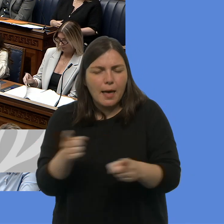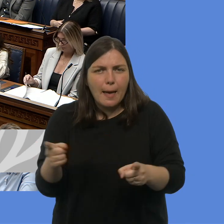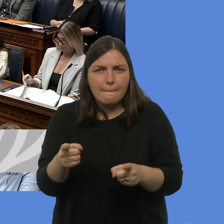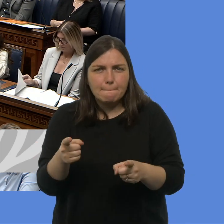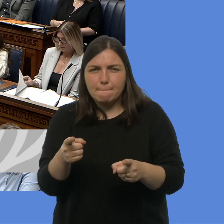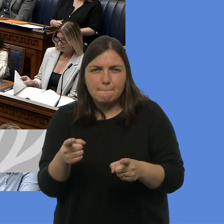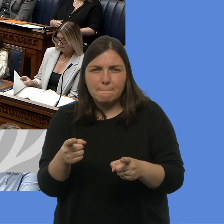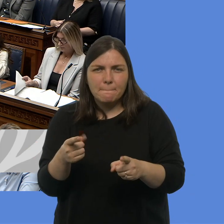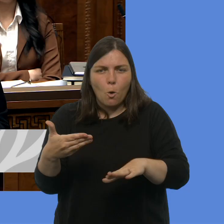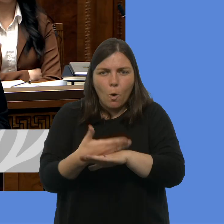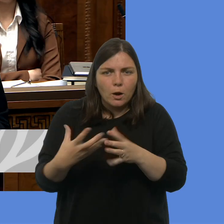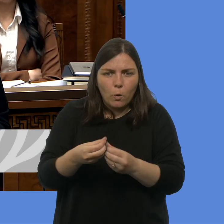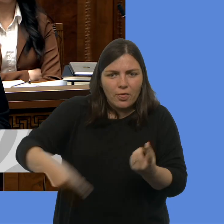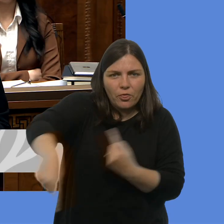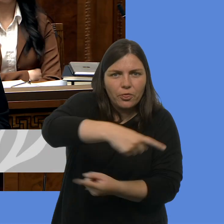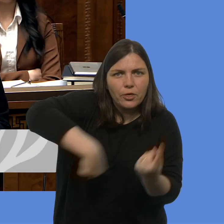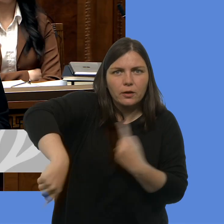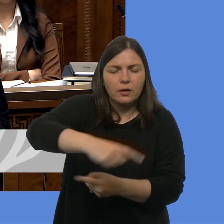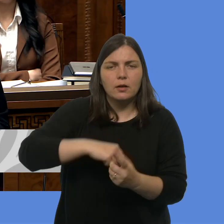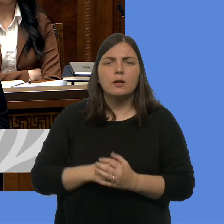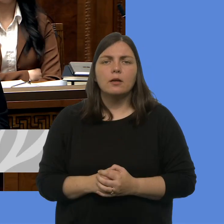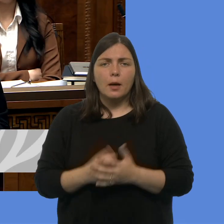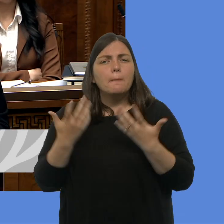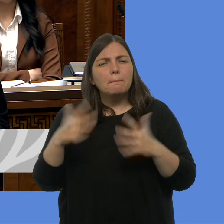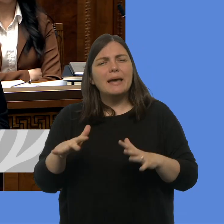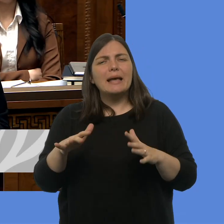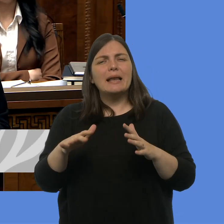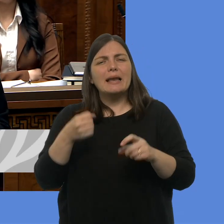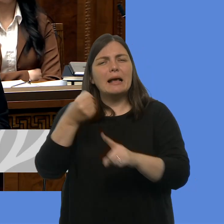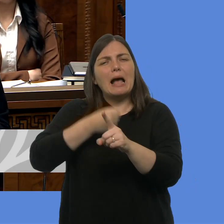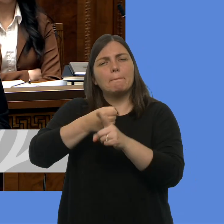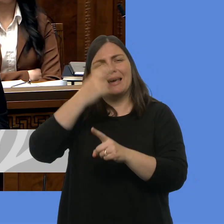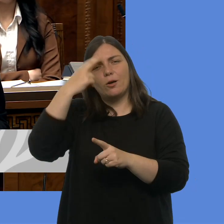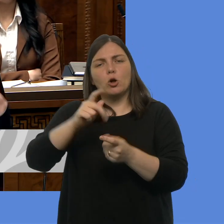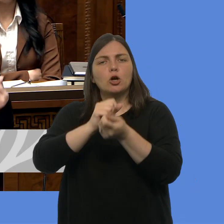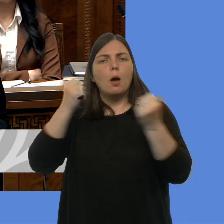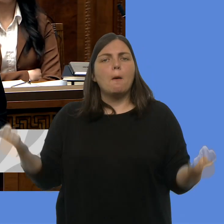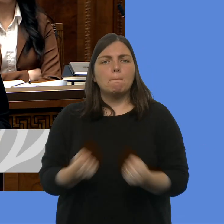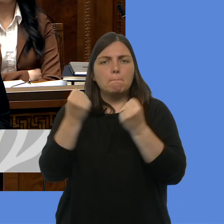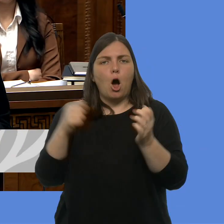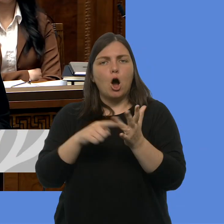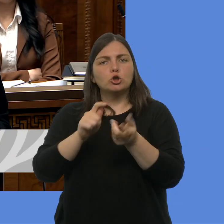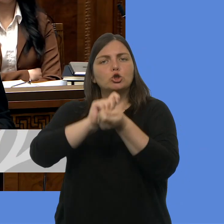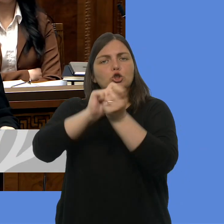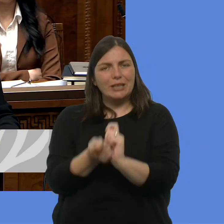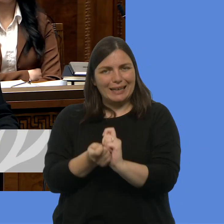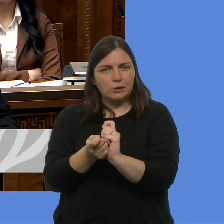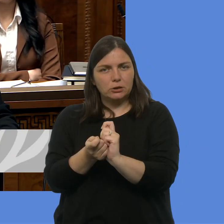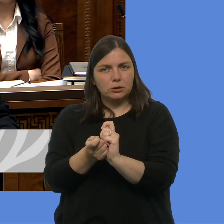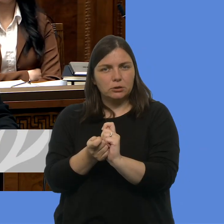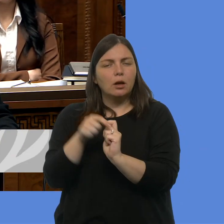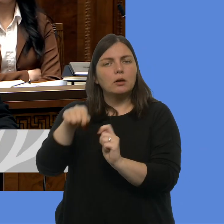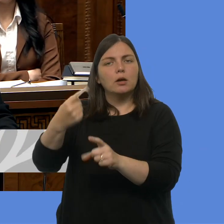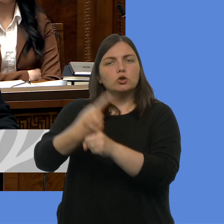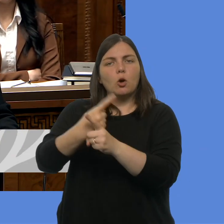really powerful that we've had launched by Justice in terms of the PSNI, challenging unacceptable attitudes and reducing